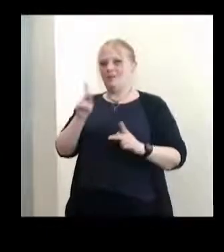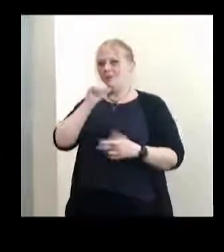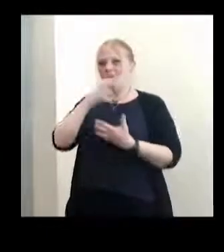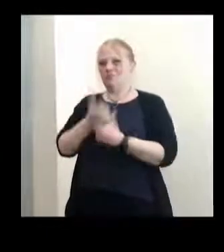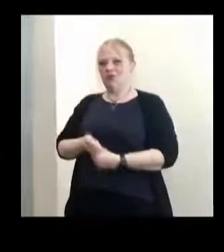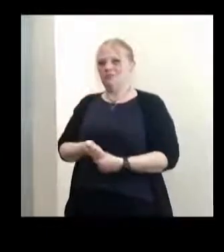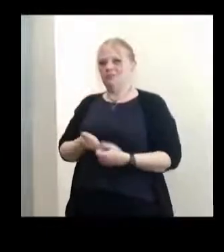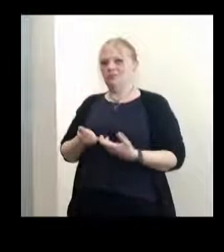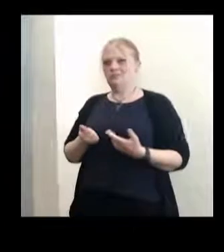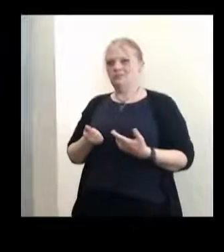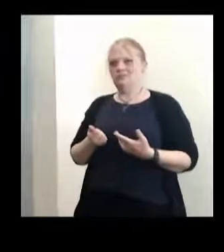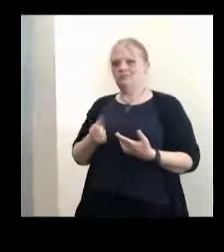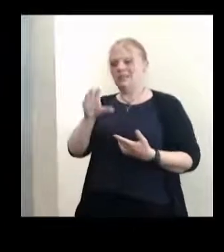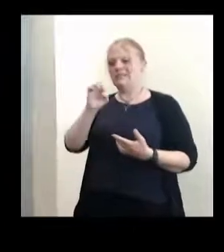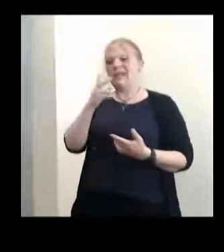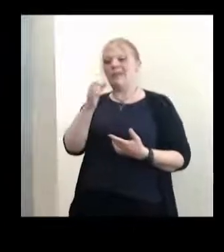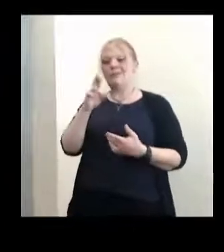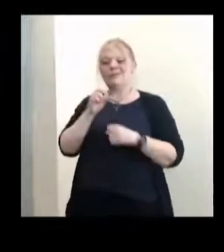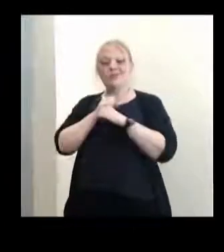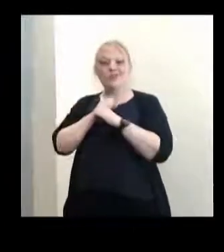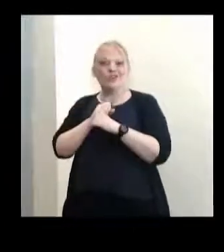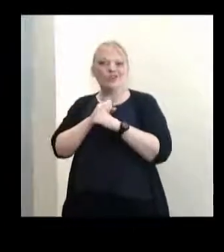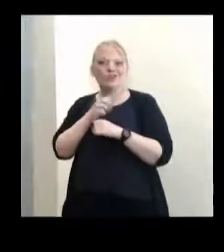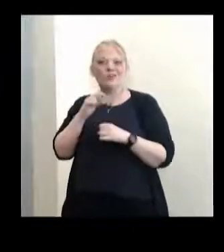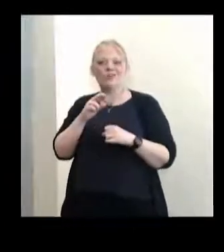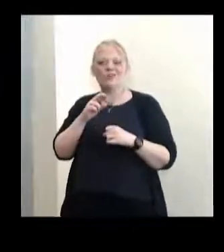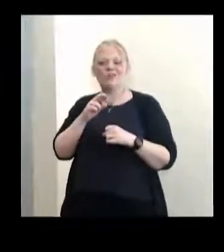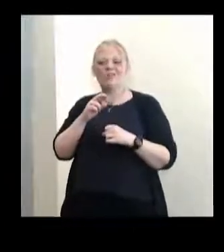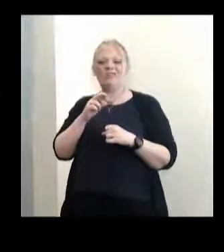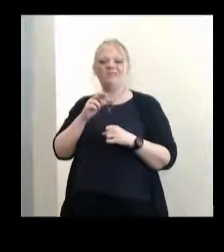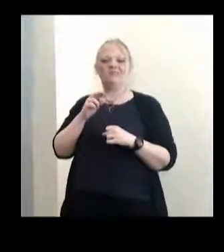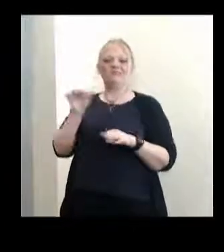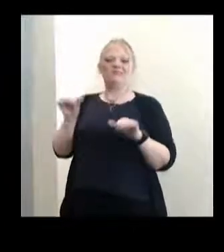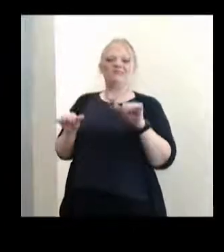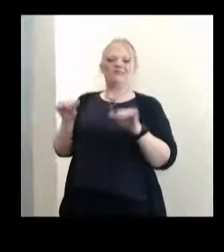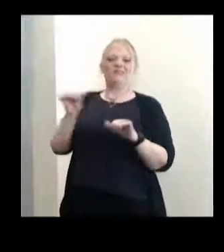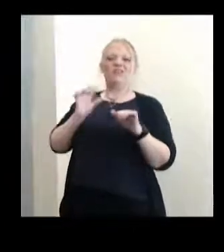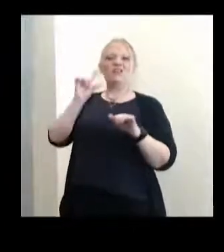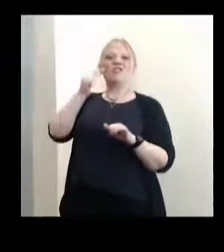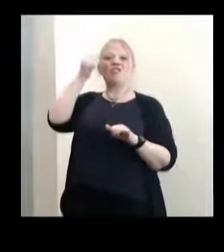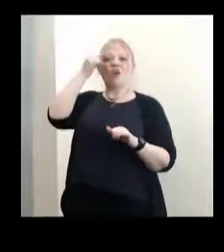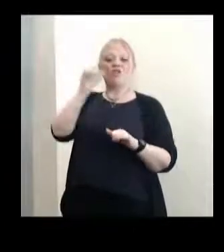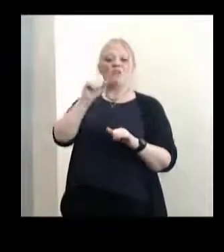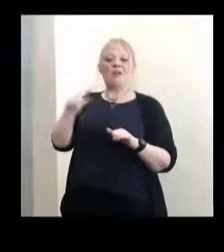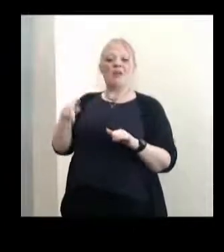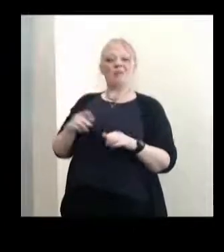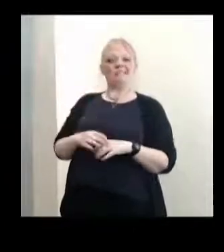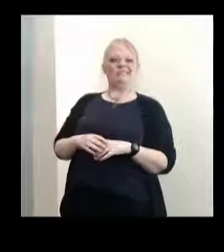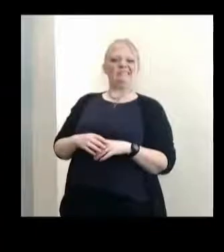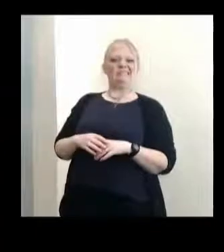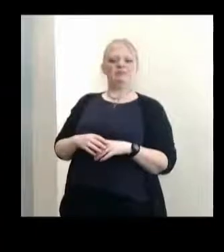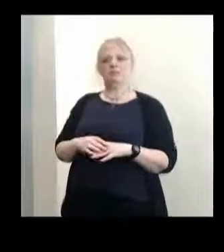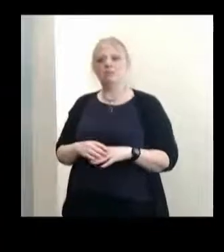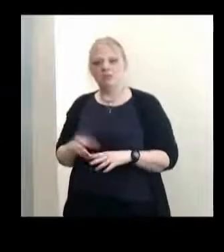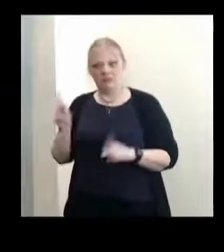it's cybersecurity purposes or whether it's just the idea that this is a government app that they want. Do people have to have that app